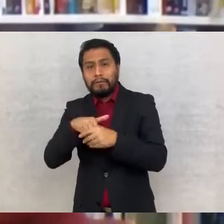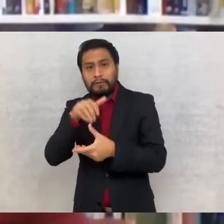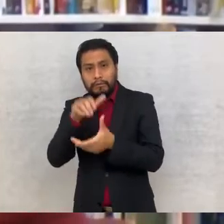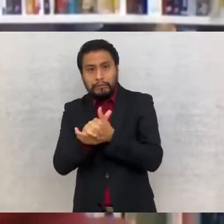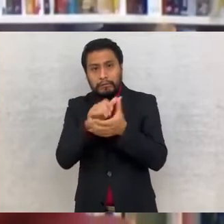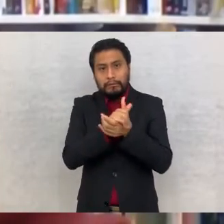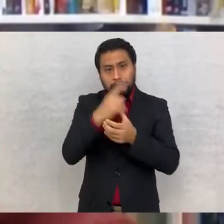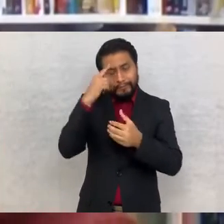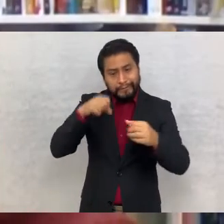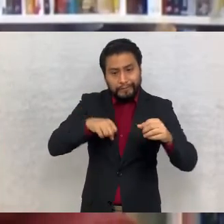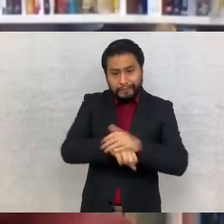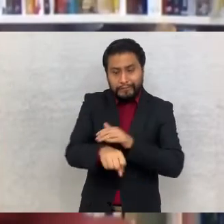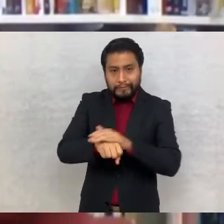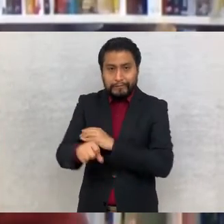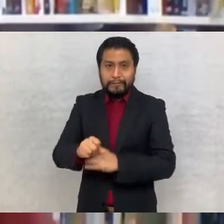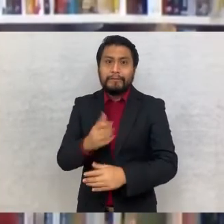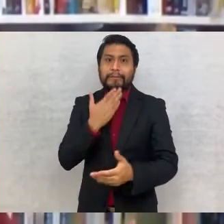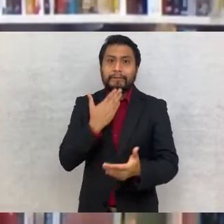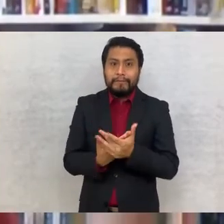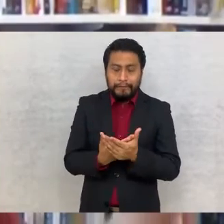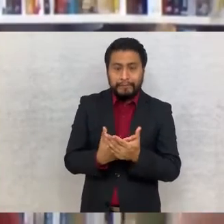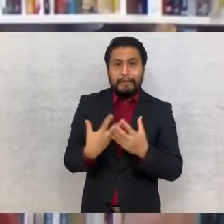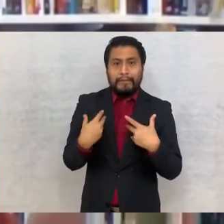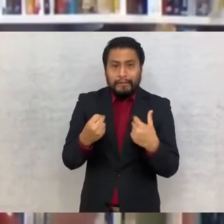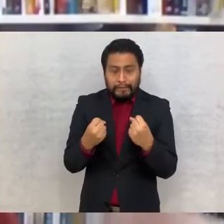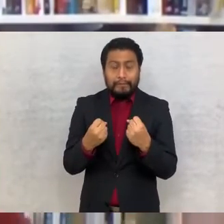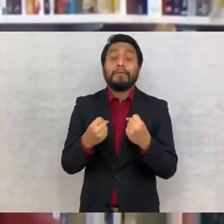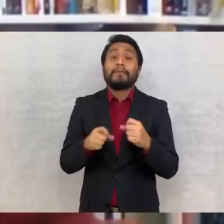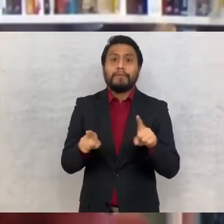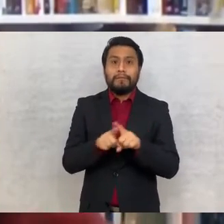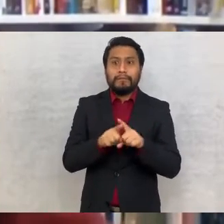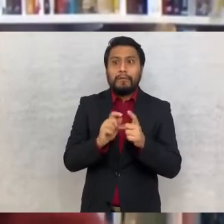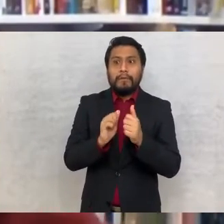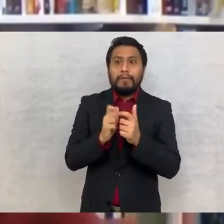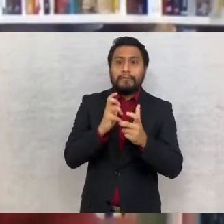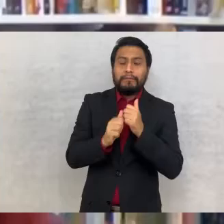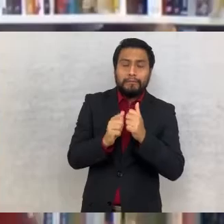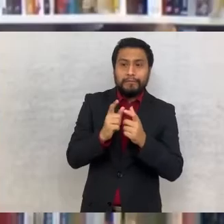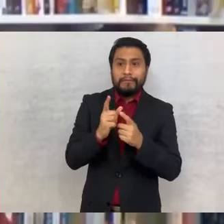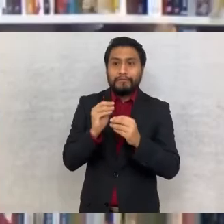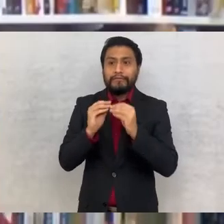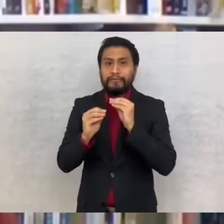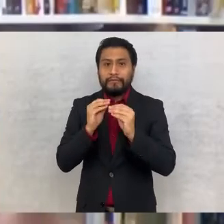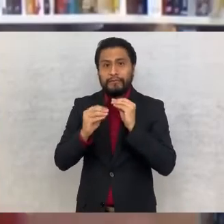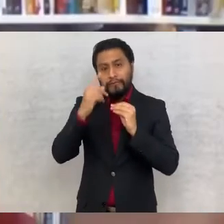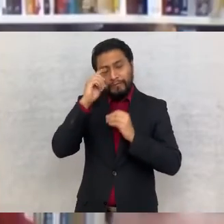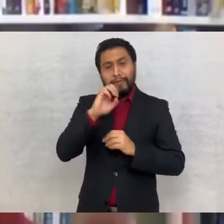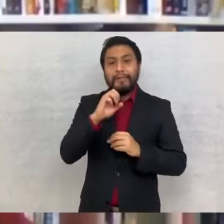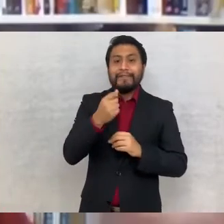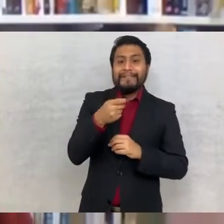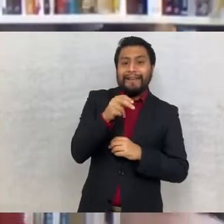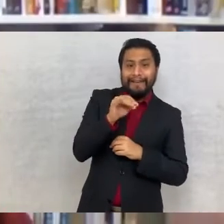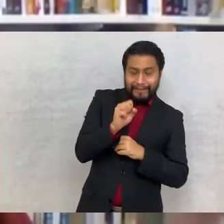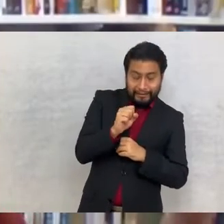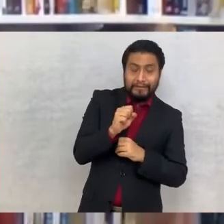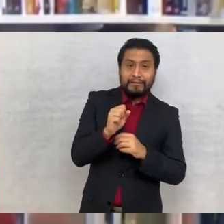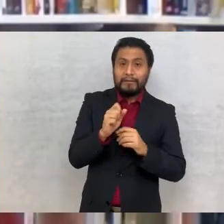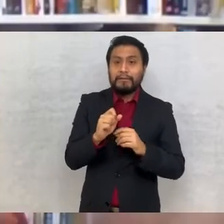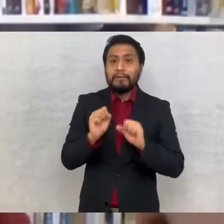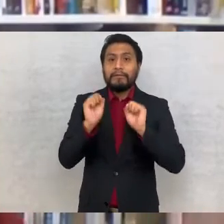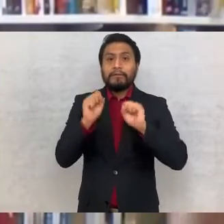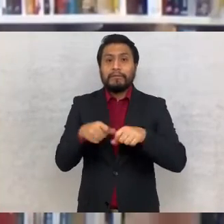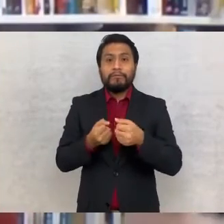selection of spouses to have good offspring. And in the negative, we can clearly locate the most dramatic solutions that explode in